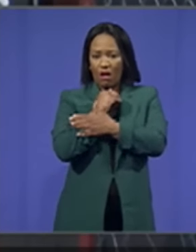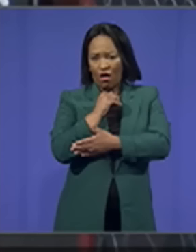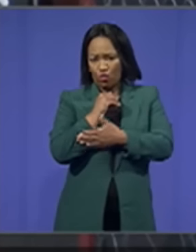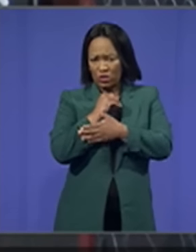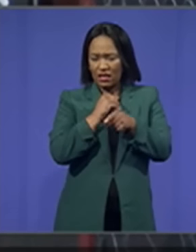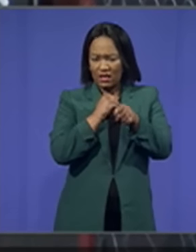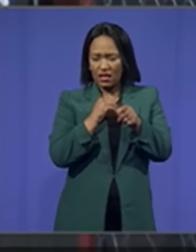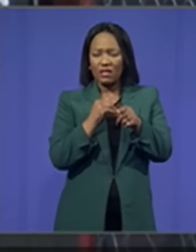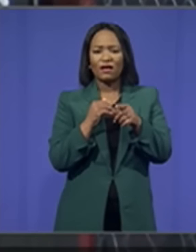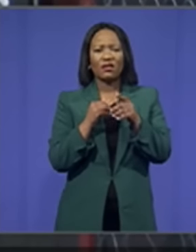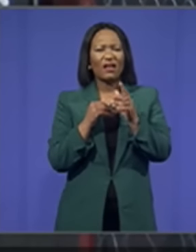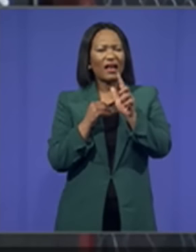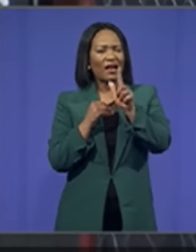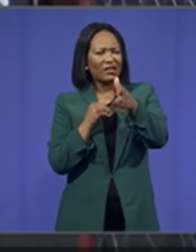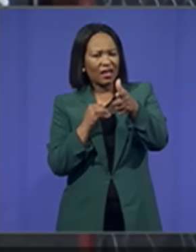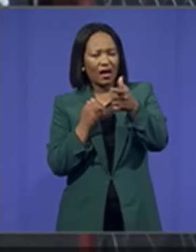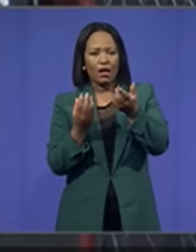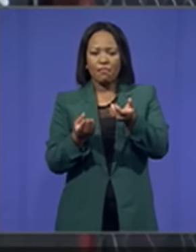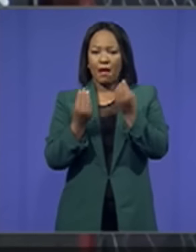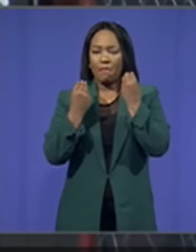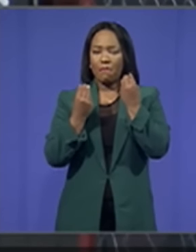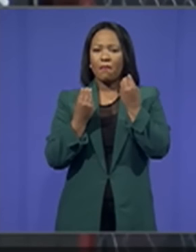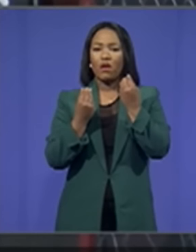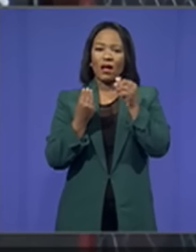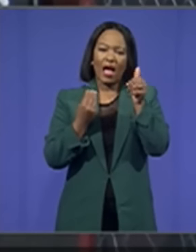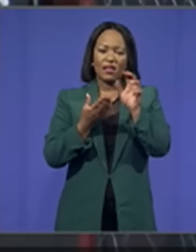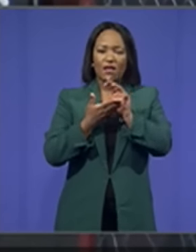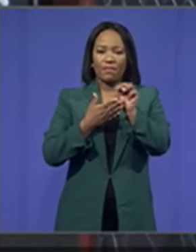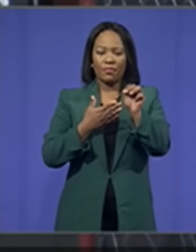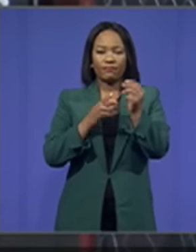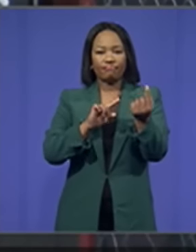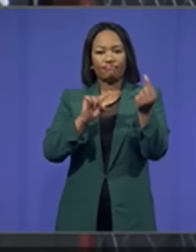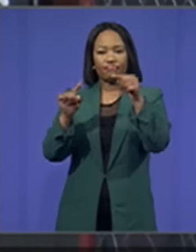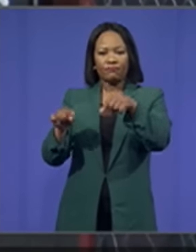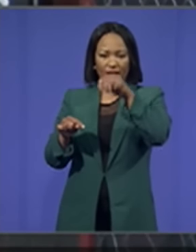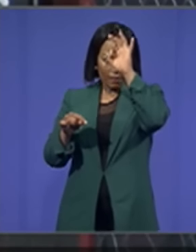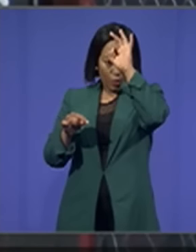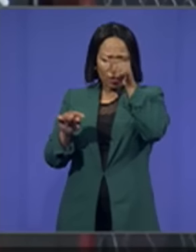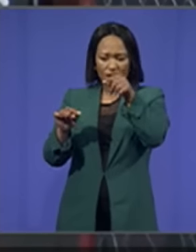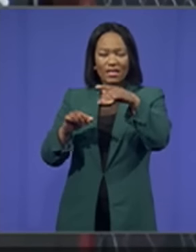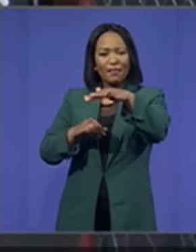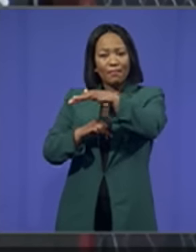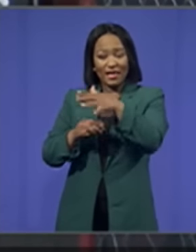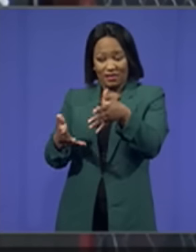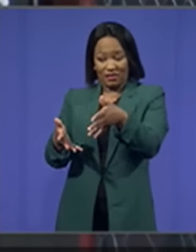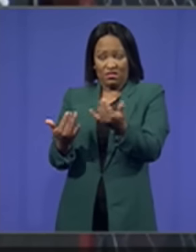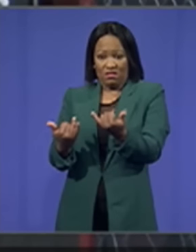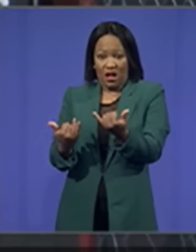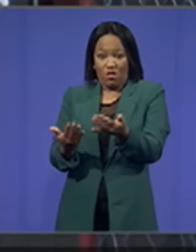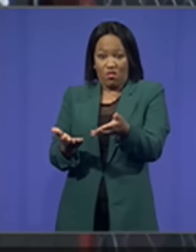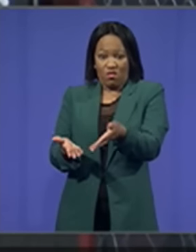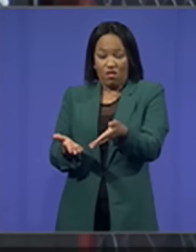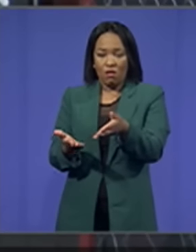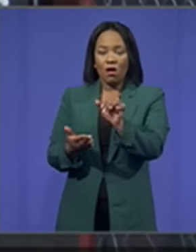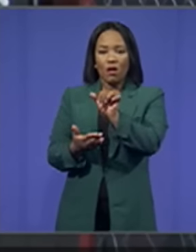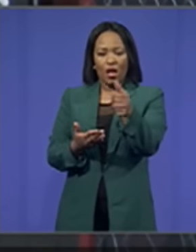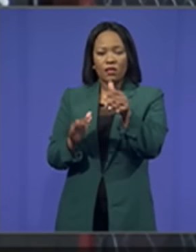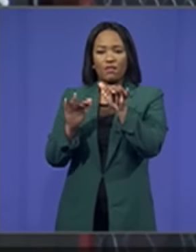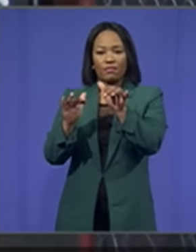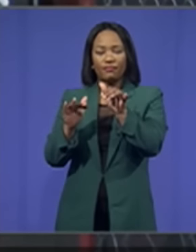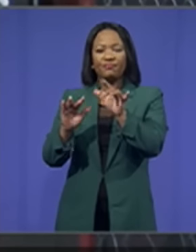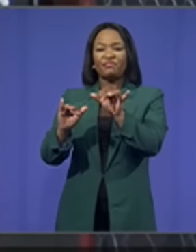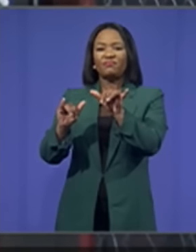mo fumana hape molaetsa mo ntse re na le maponesa mo re tle sebakeng sena se re leng ho sona, mme sebakeng sena ha re fihla ke mo ba bang ba batho